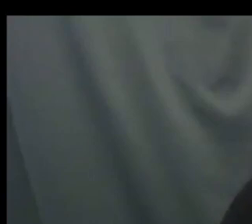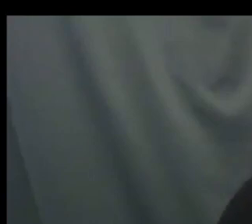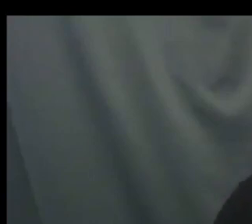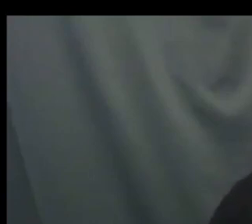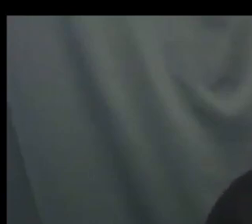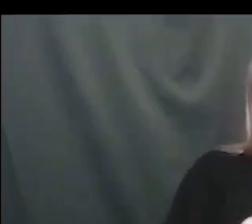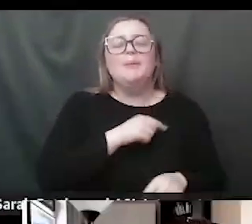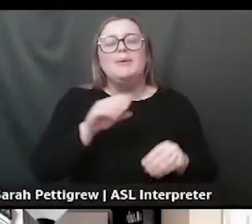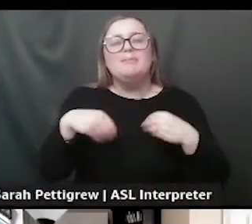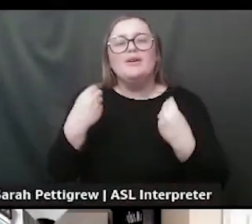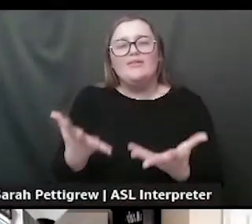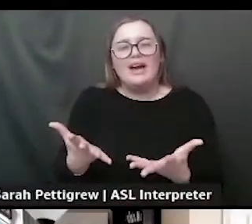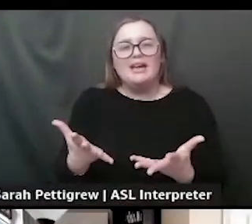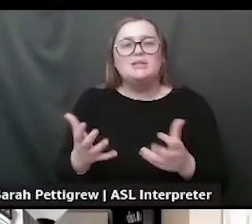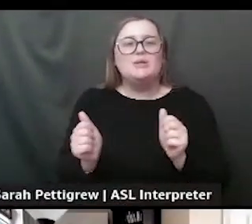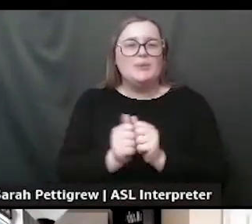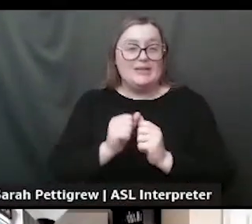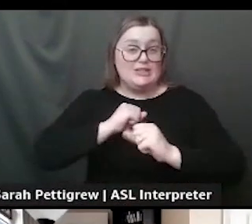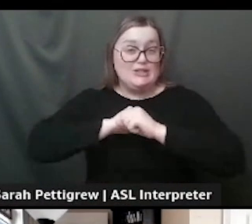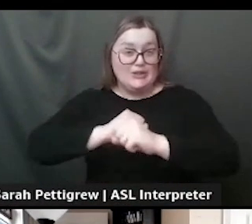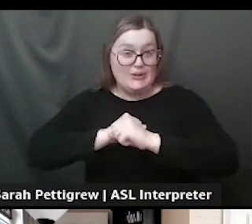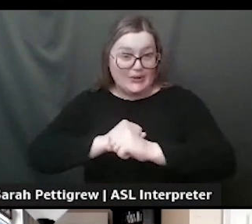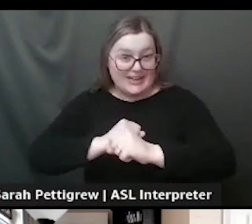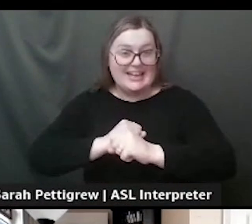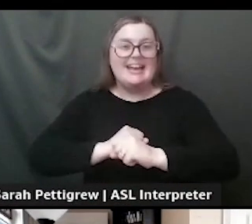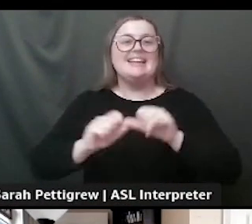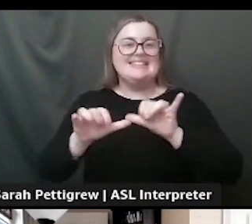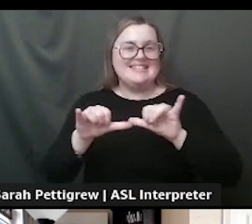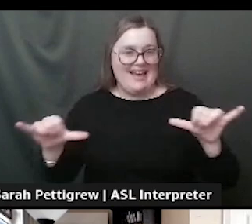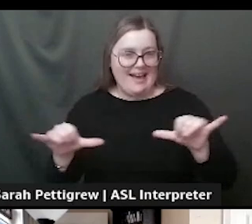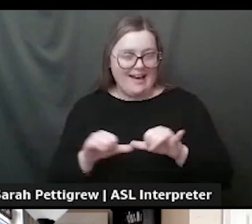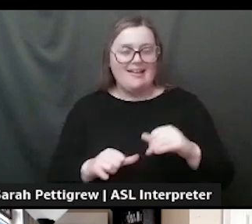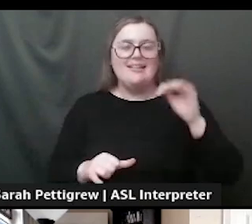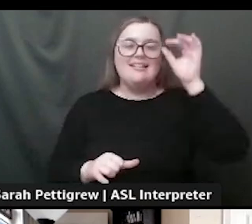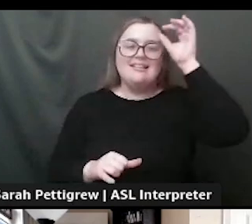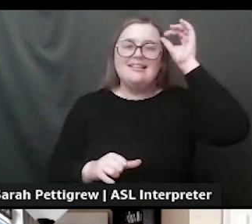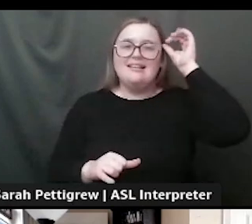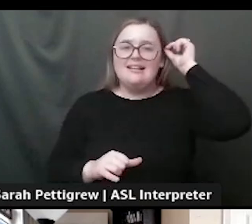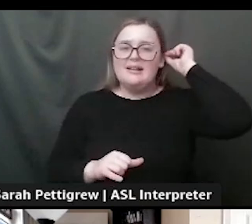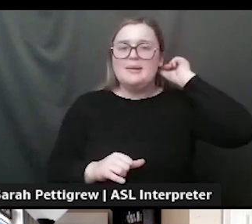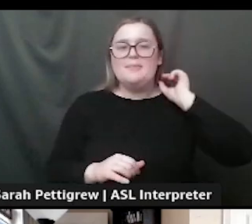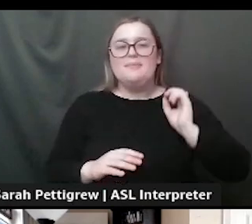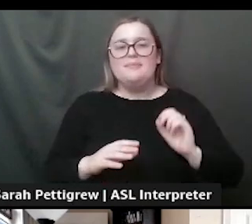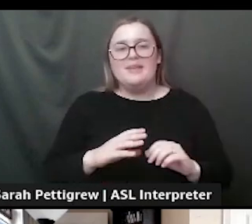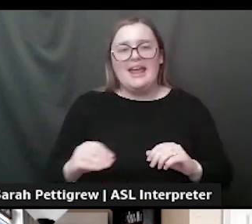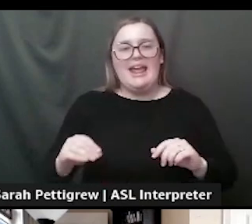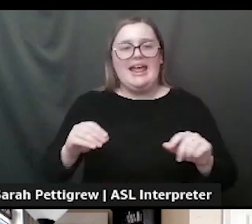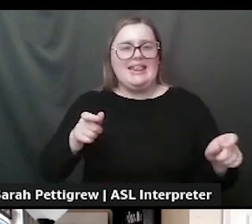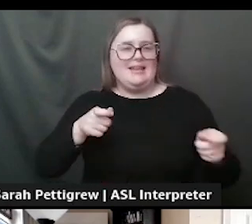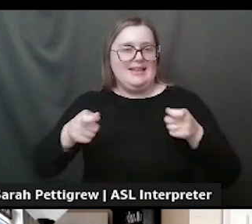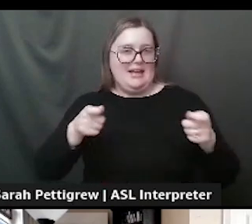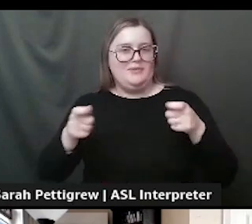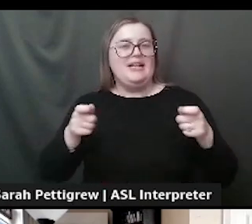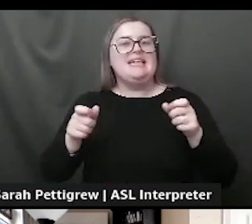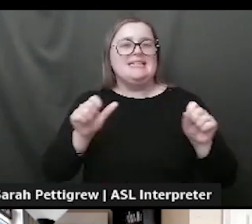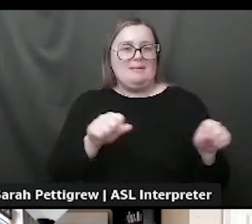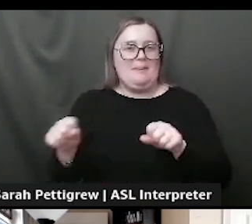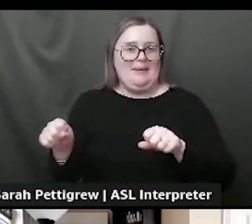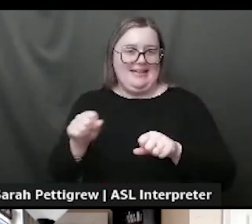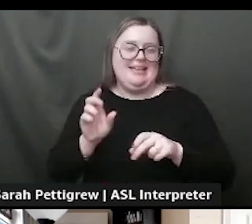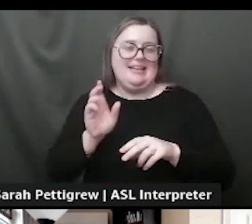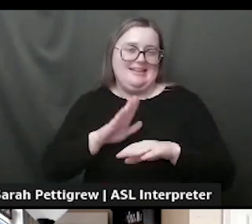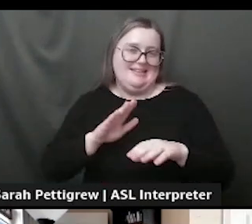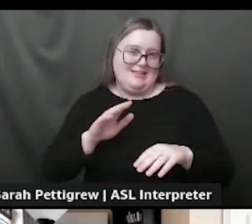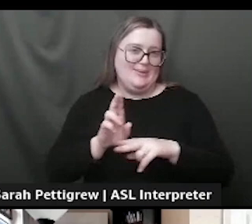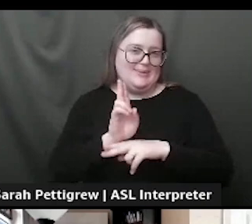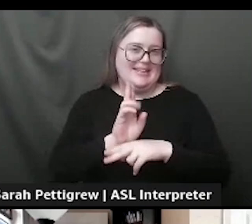provide you with security, the scale, and the governance capabilities on Bedrock.